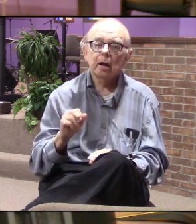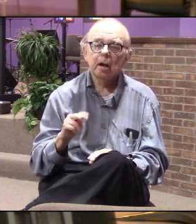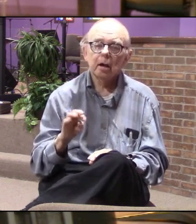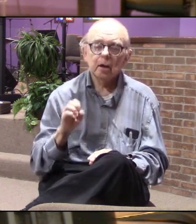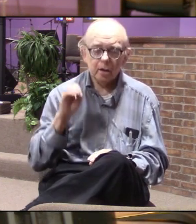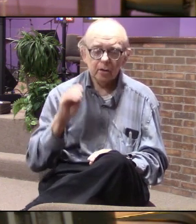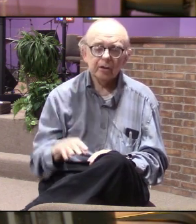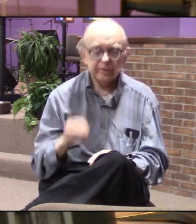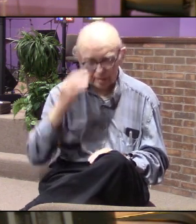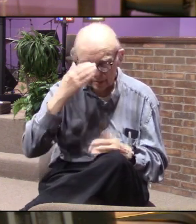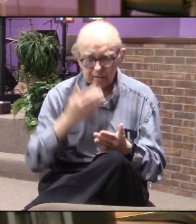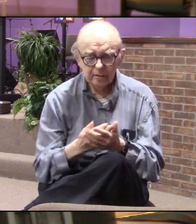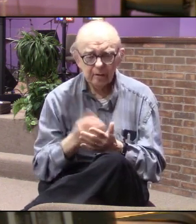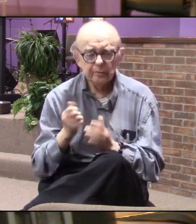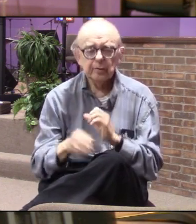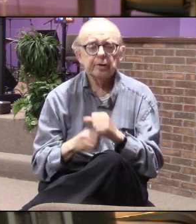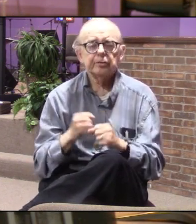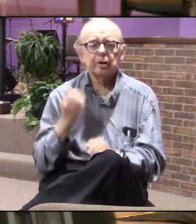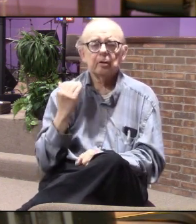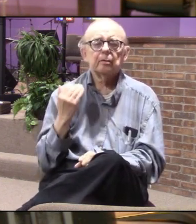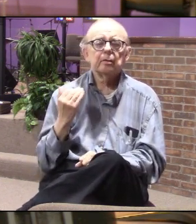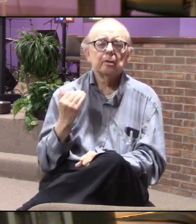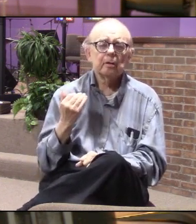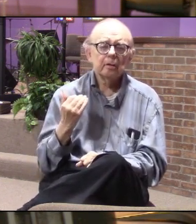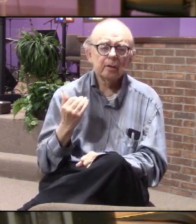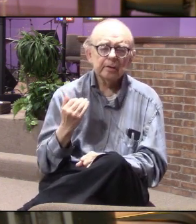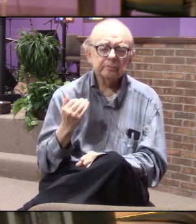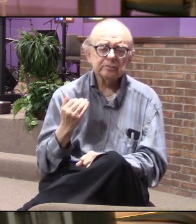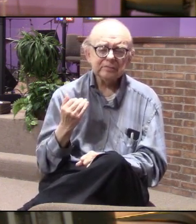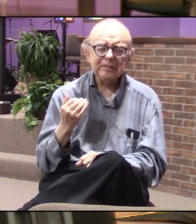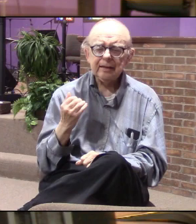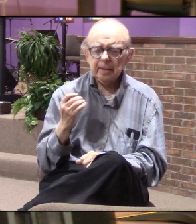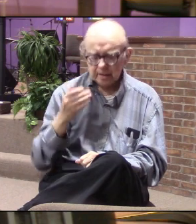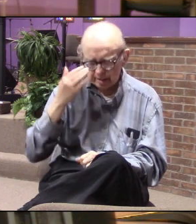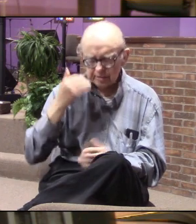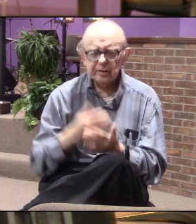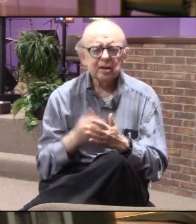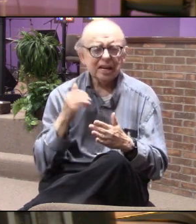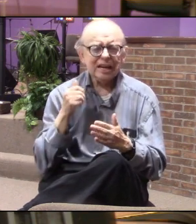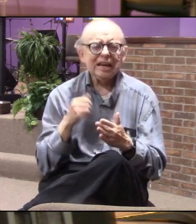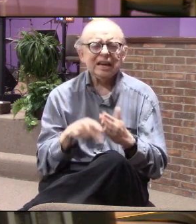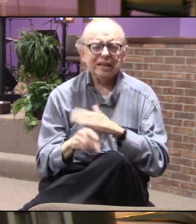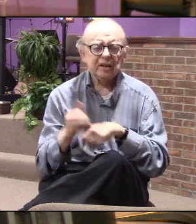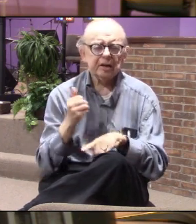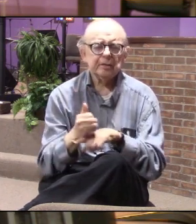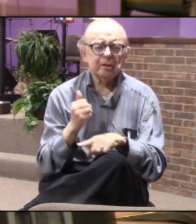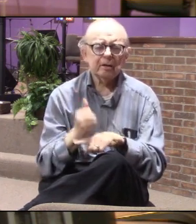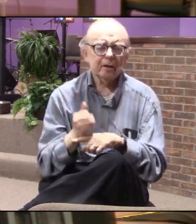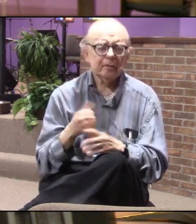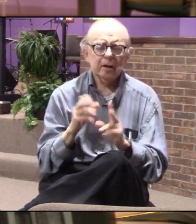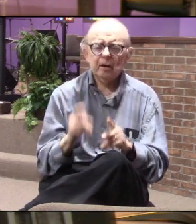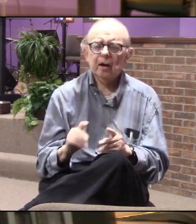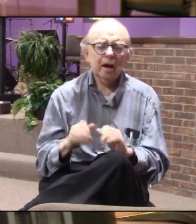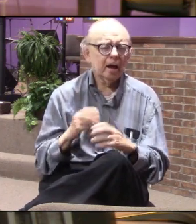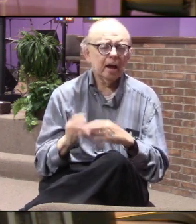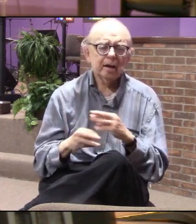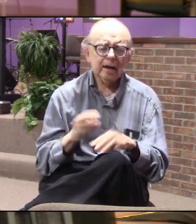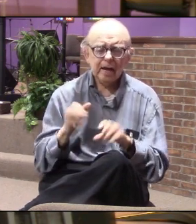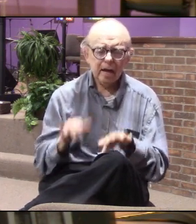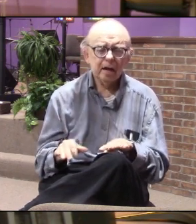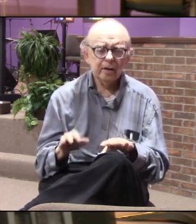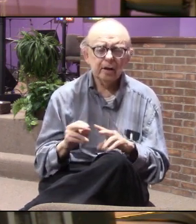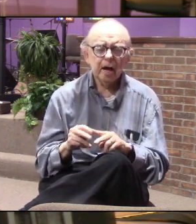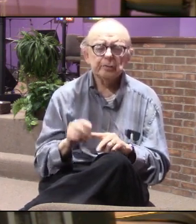his son a few years ago to suicide. And everybody said, how in the world could that happen